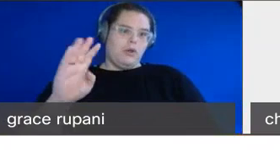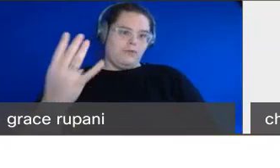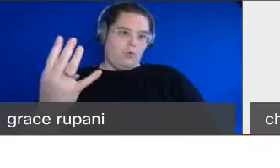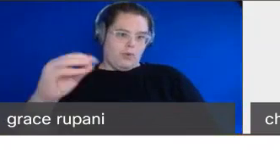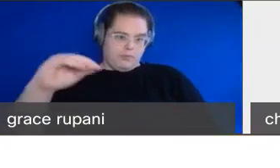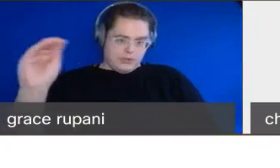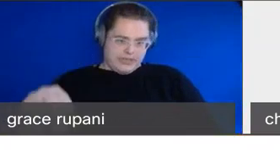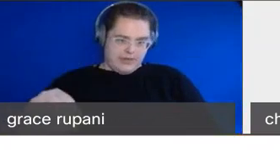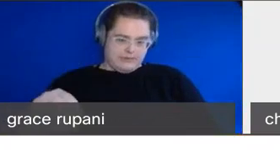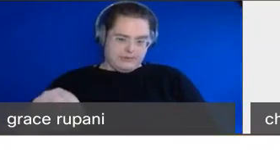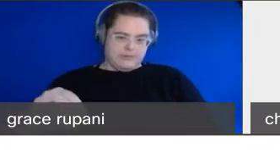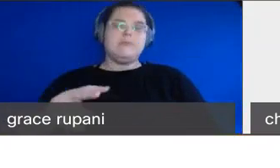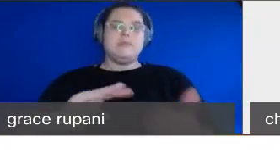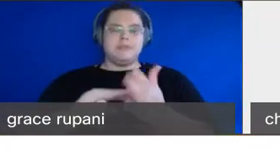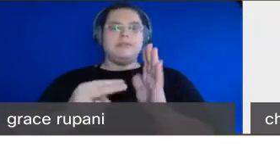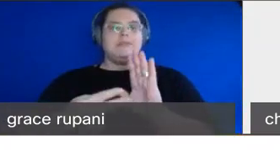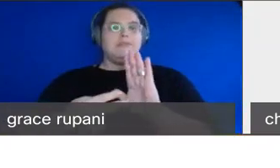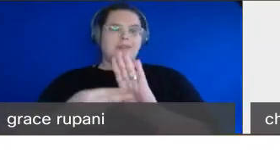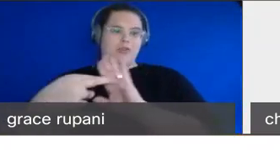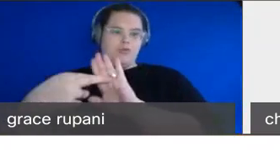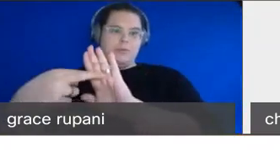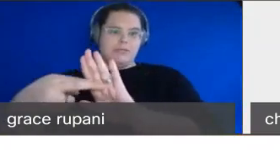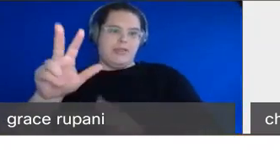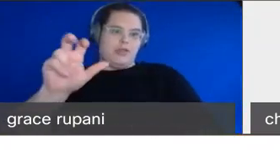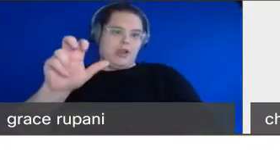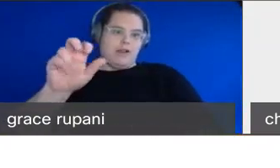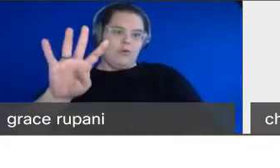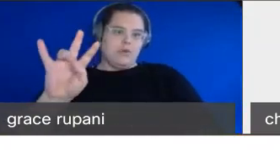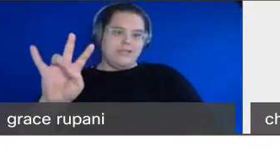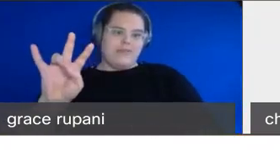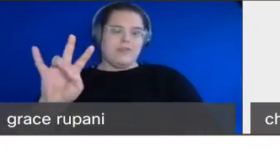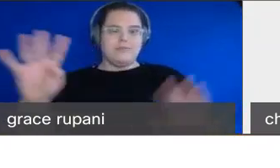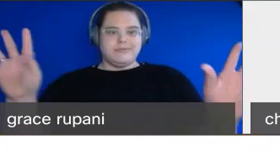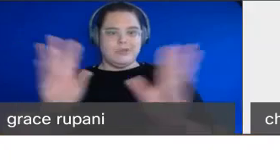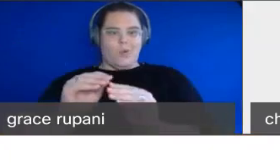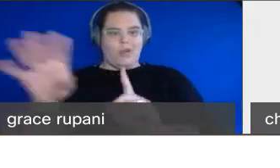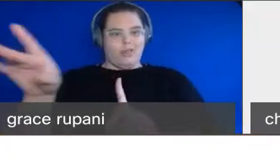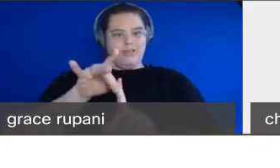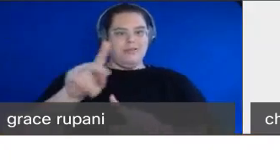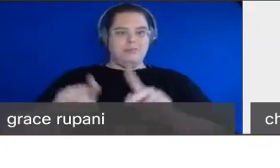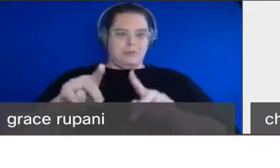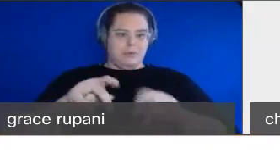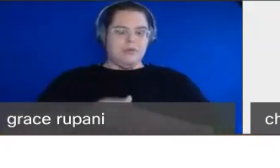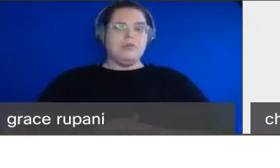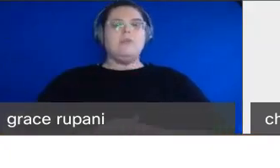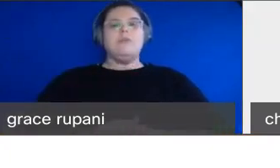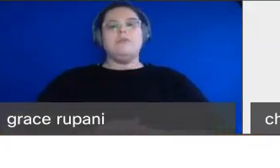is 347 total infections out of about 2,400